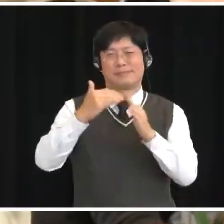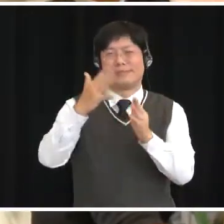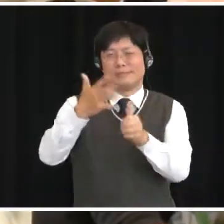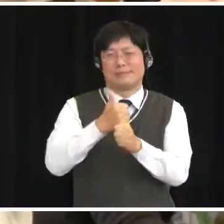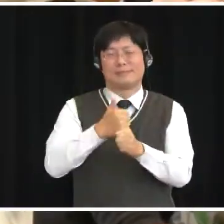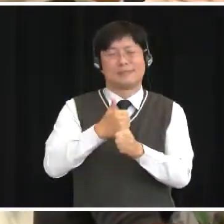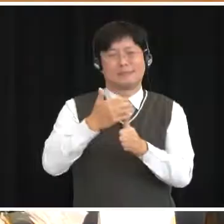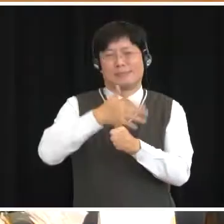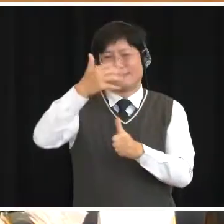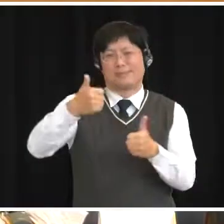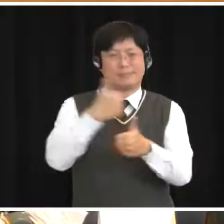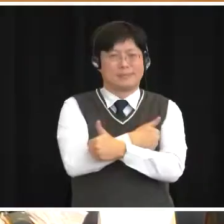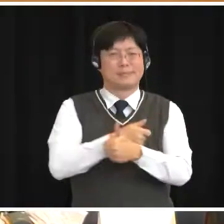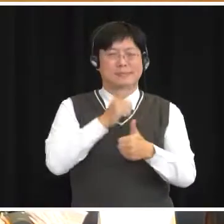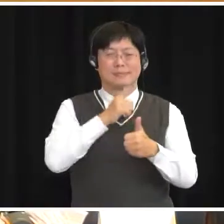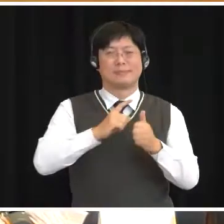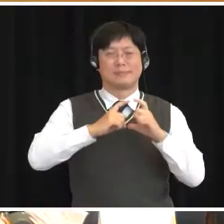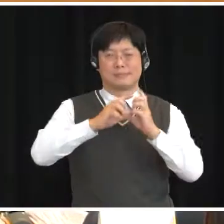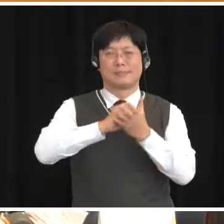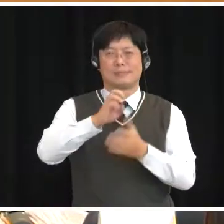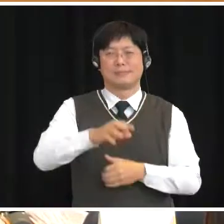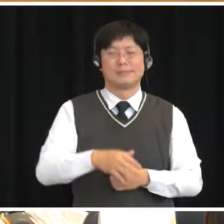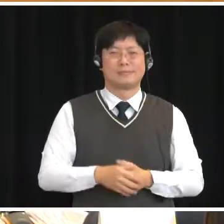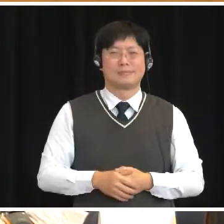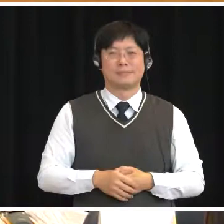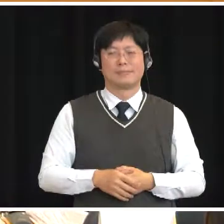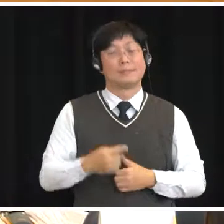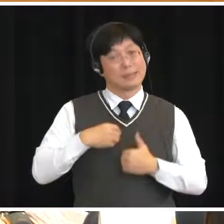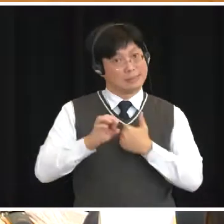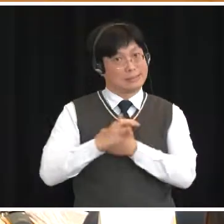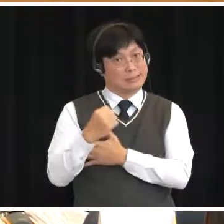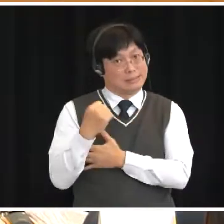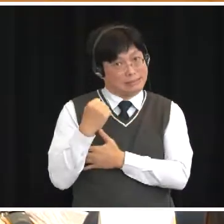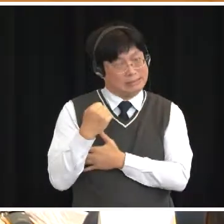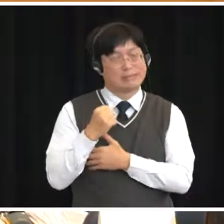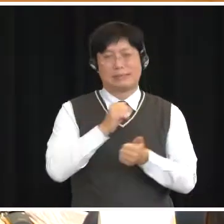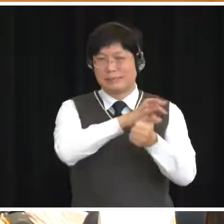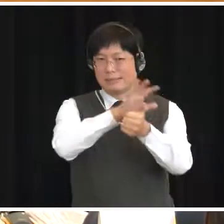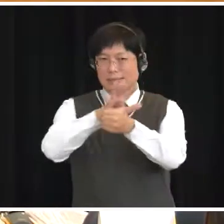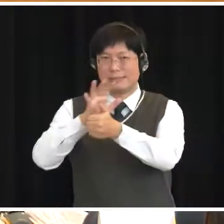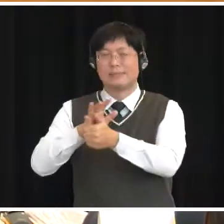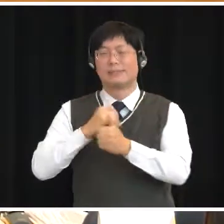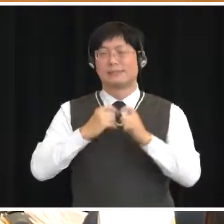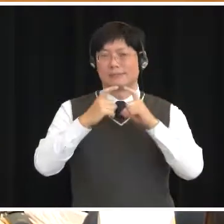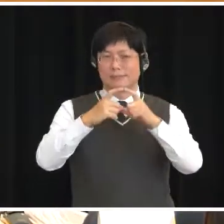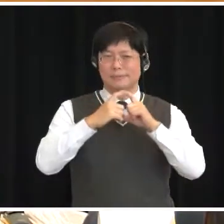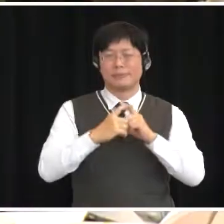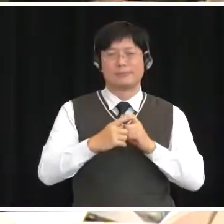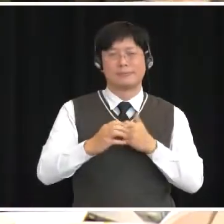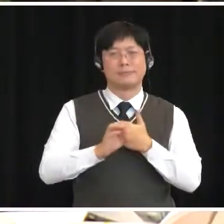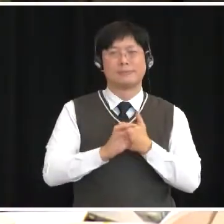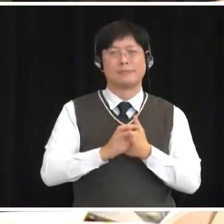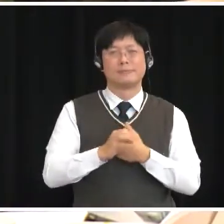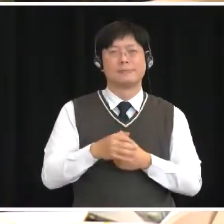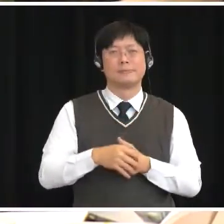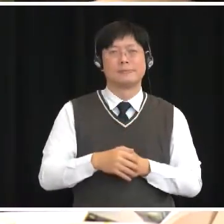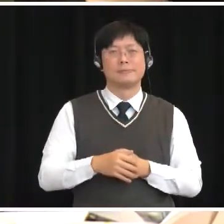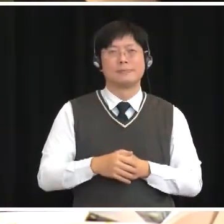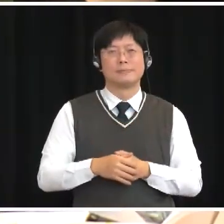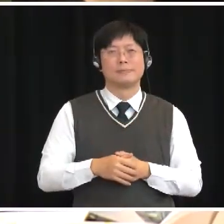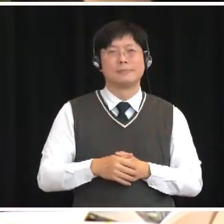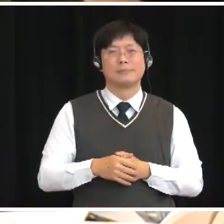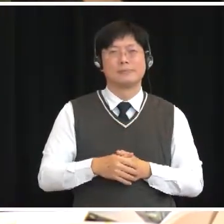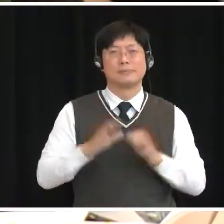Okay, Social and Family Affairs Administration. I will try to compile opinions from